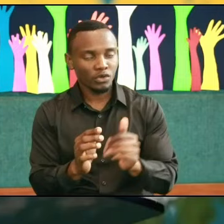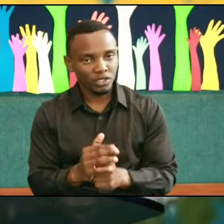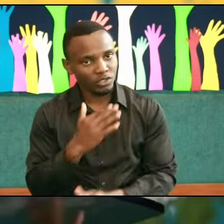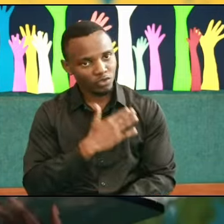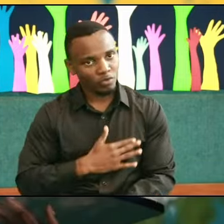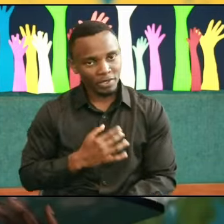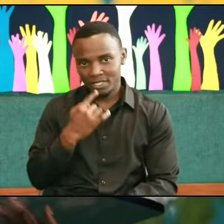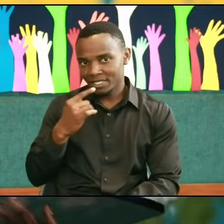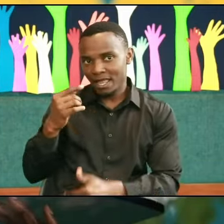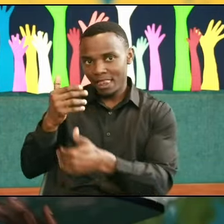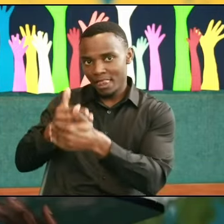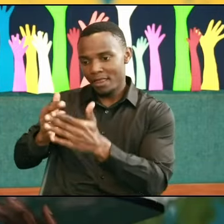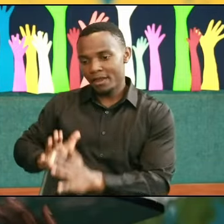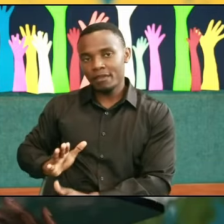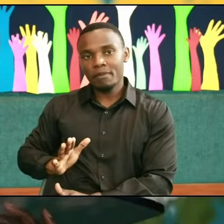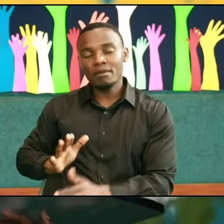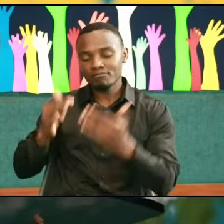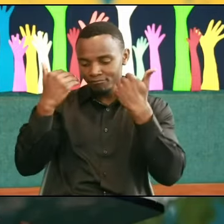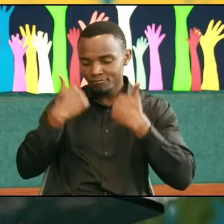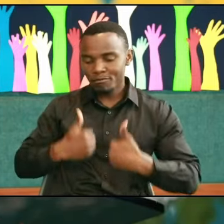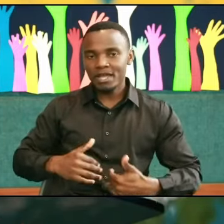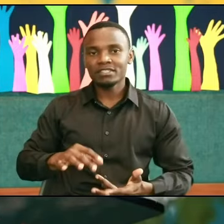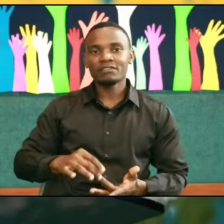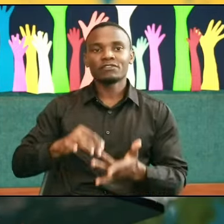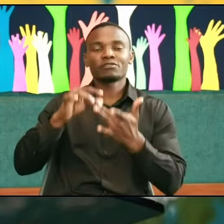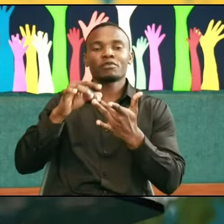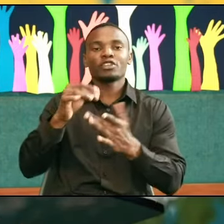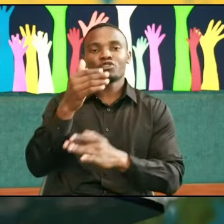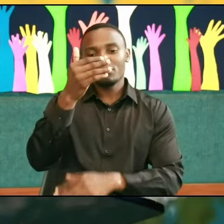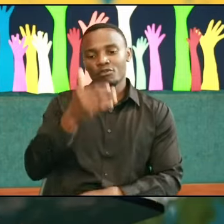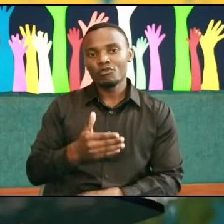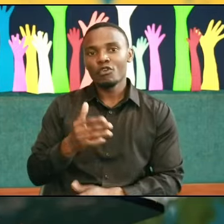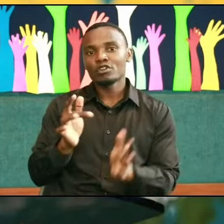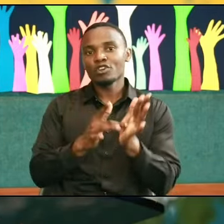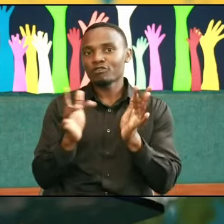who is next to you and tell them, I'm special in the eyes of Jesus.